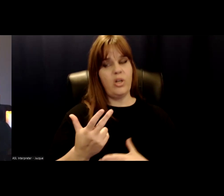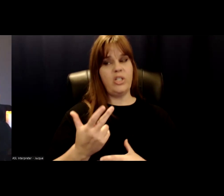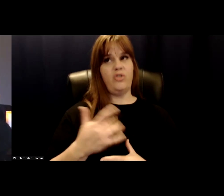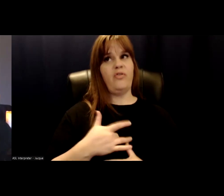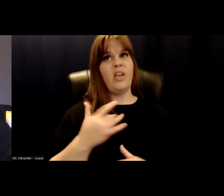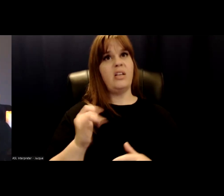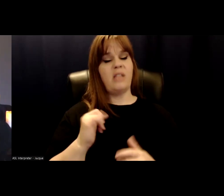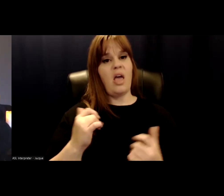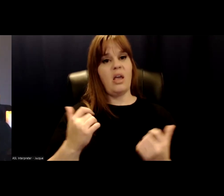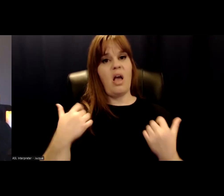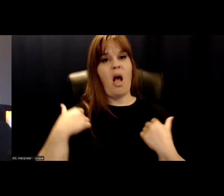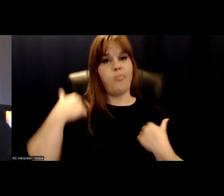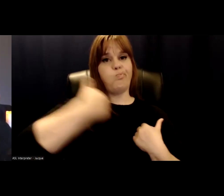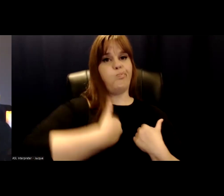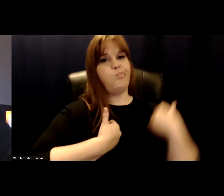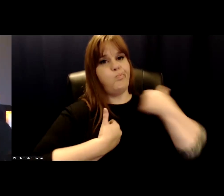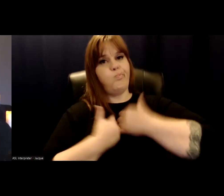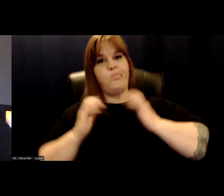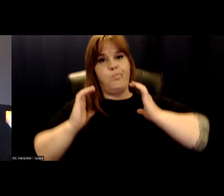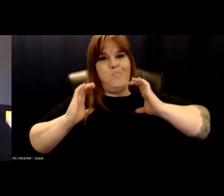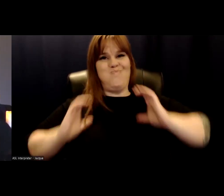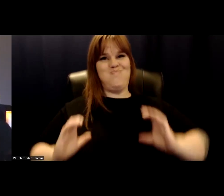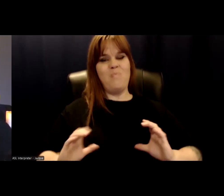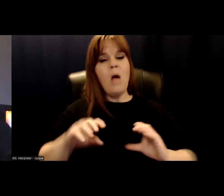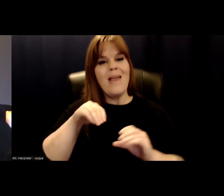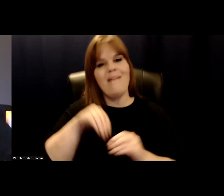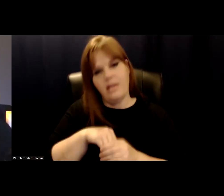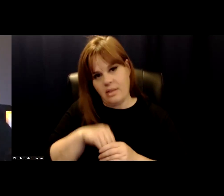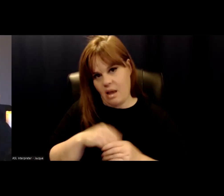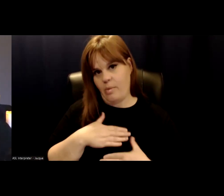heavy jacket inside of my body.